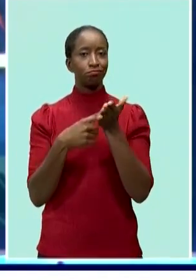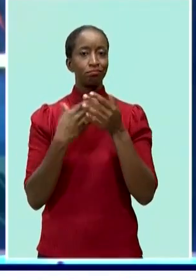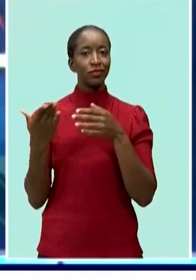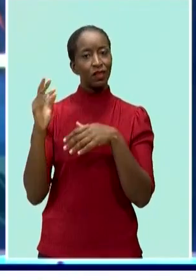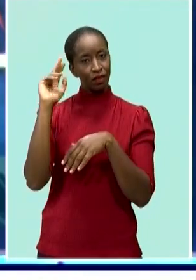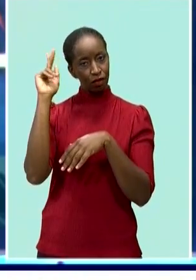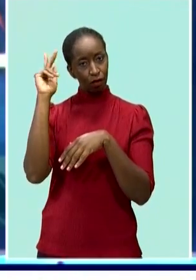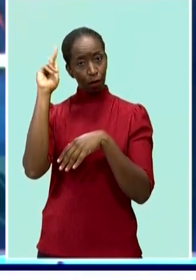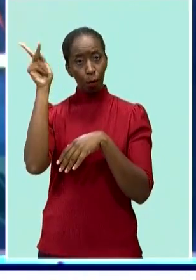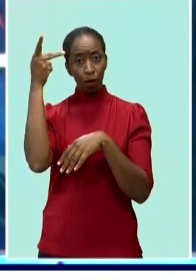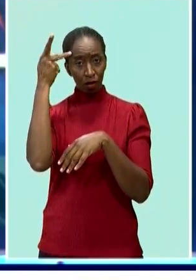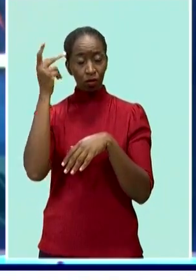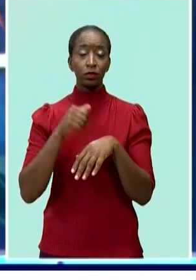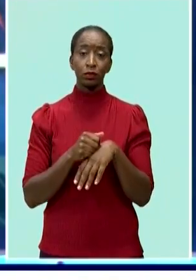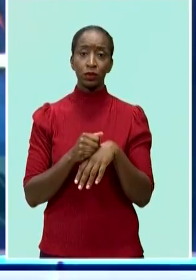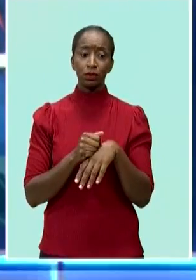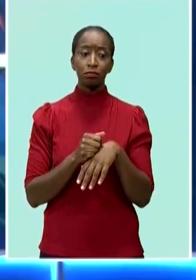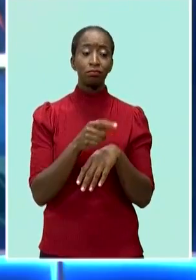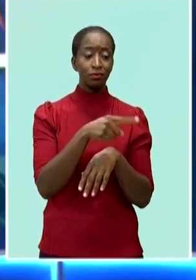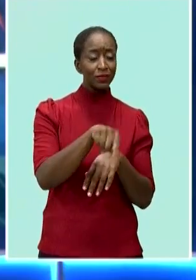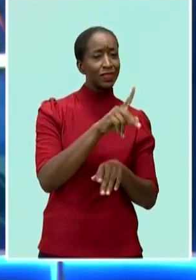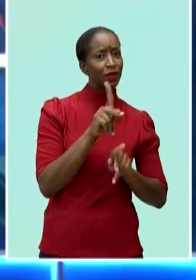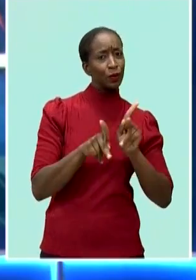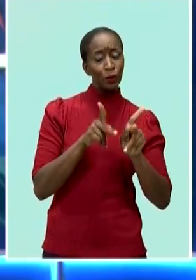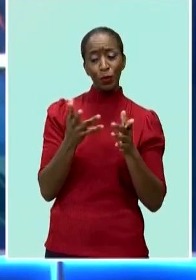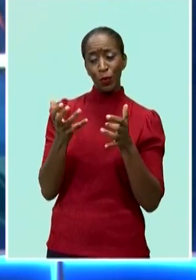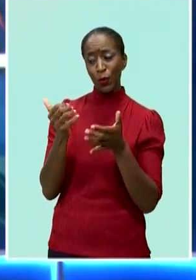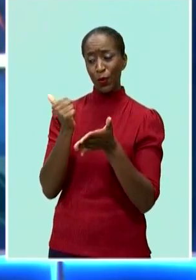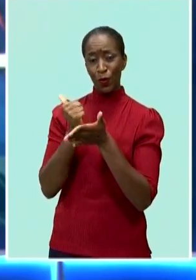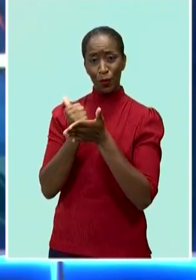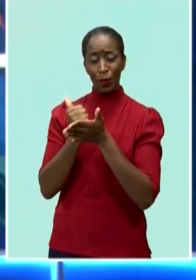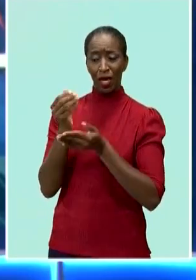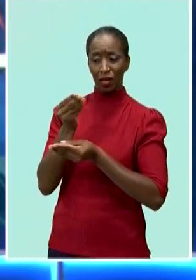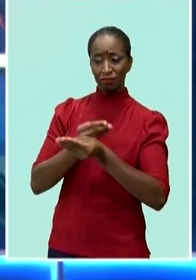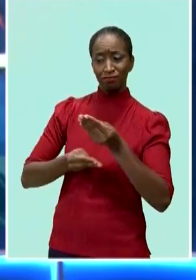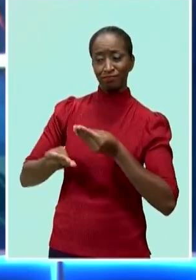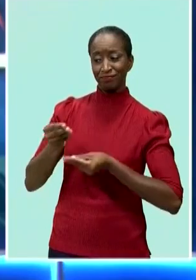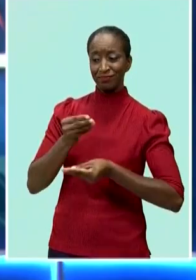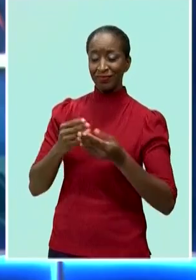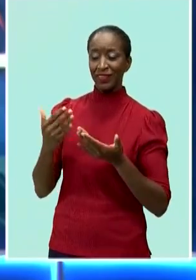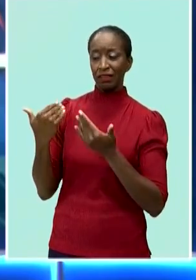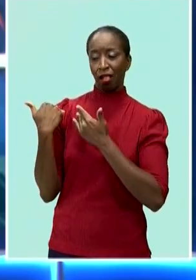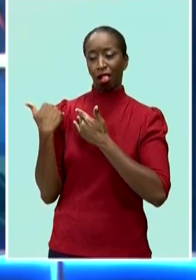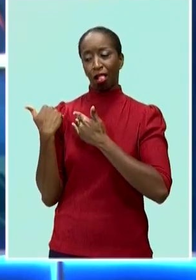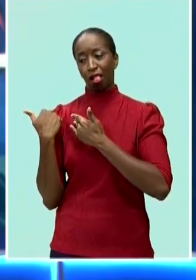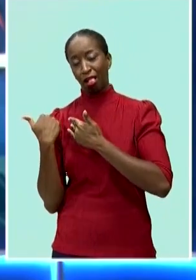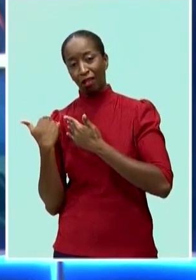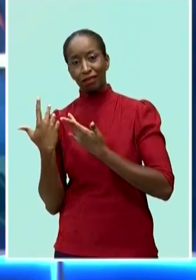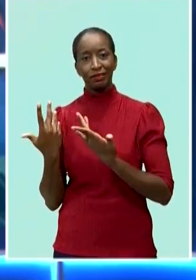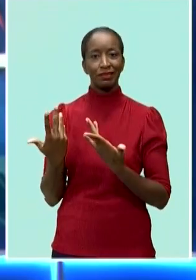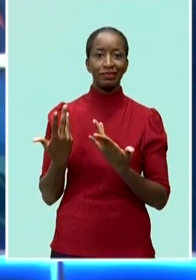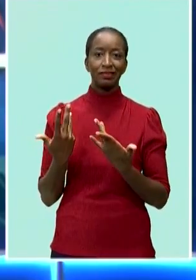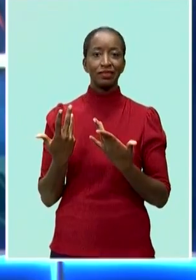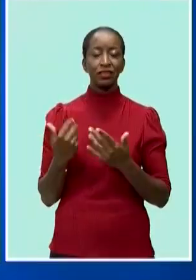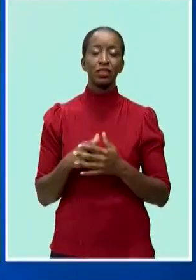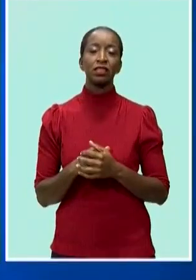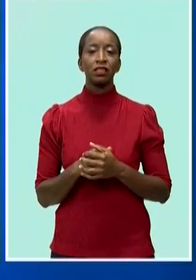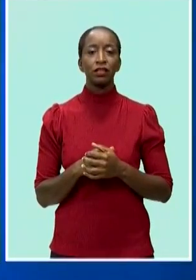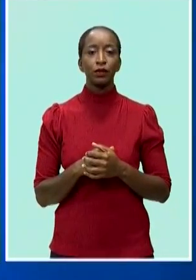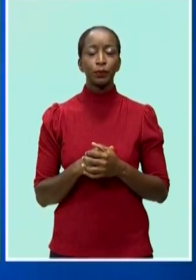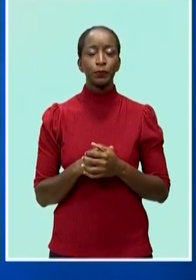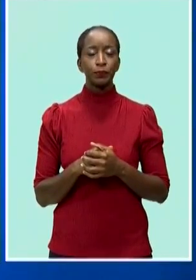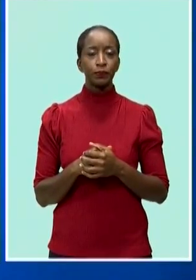that they are a burden on the average Barbadian, and he believes it's high time that these fees are reviewed. The issue